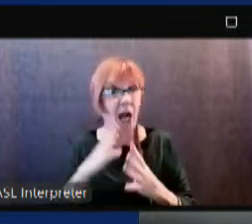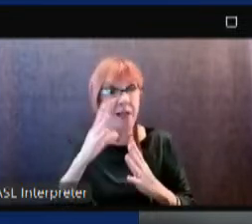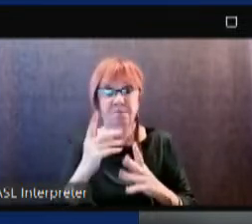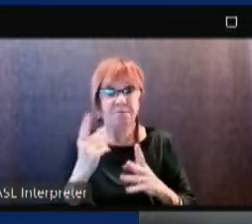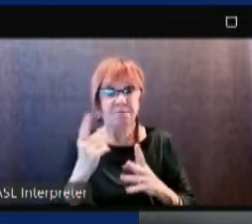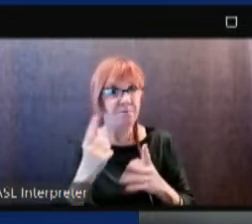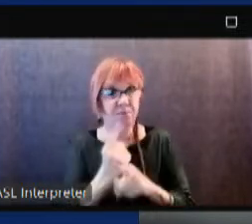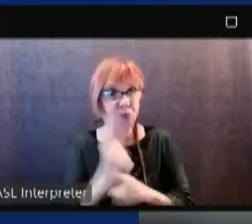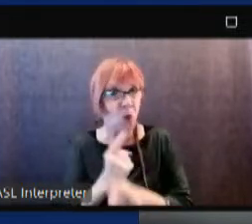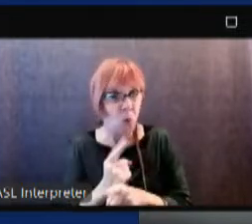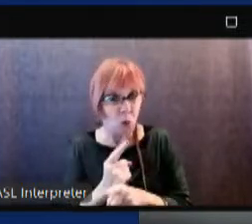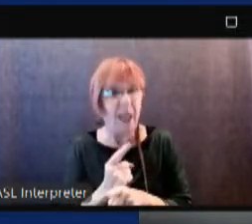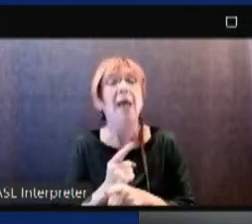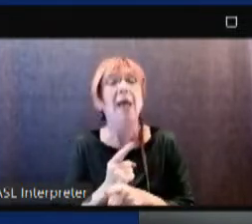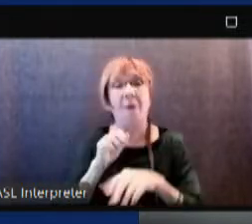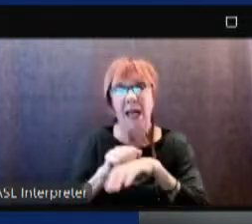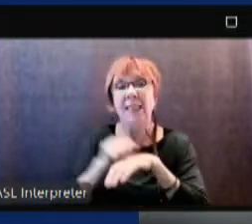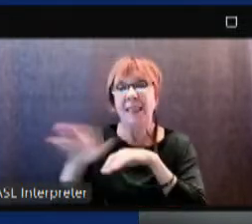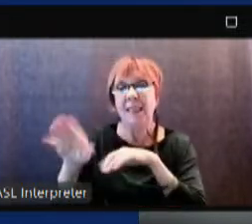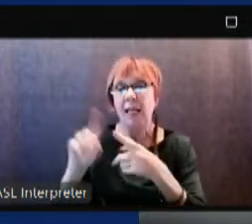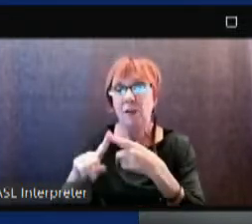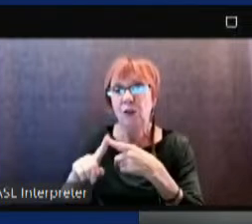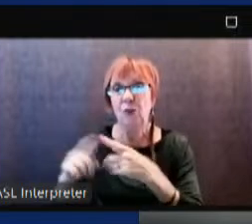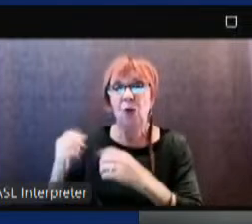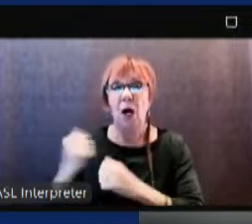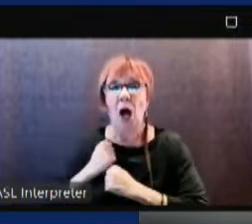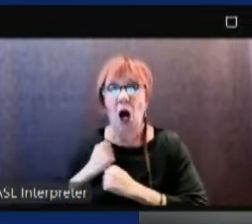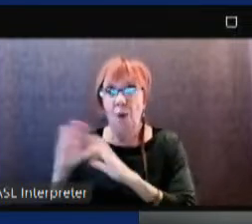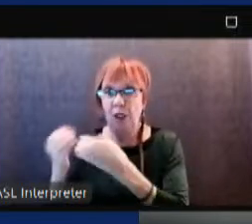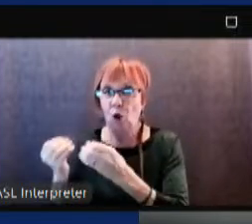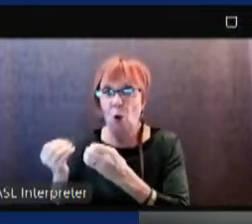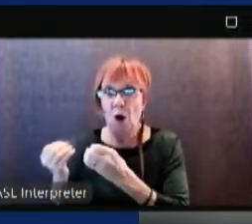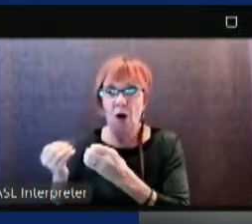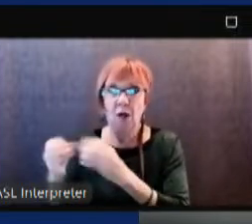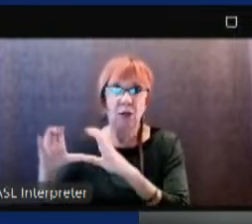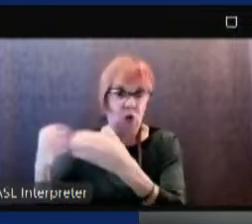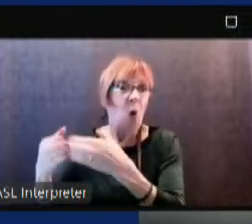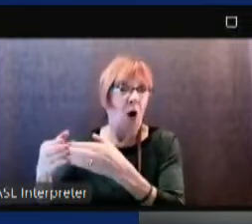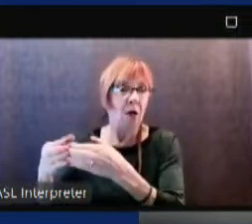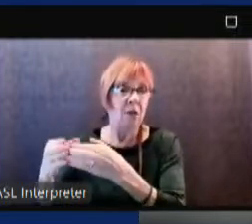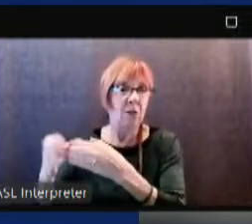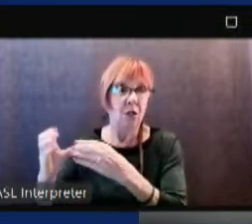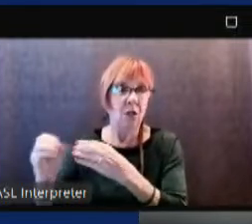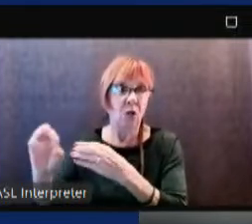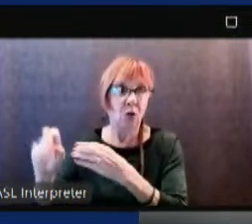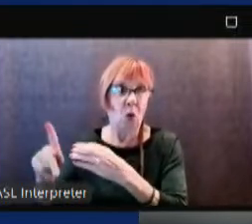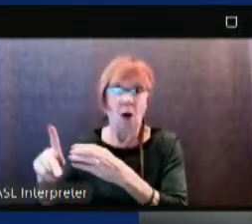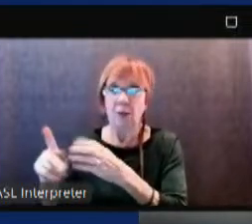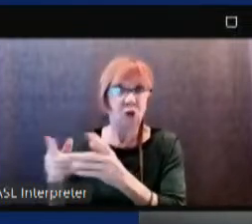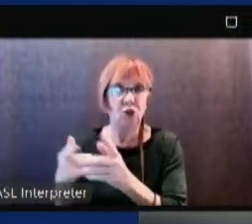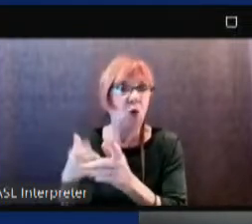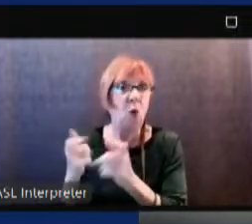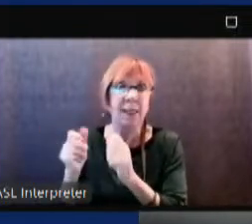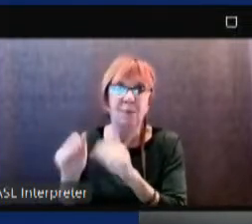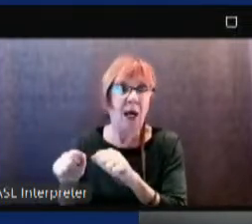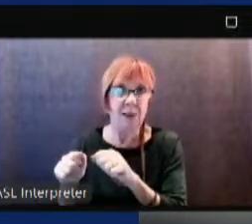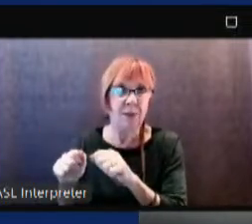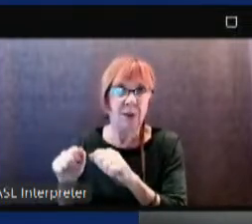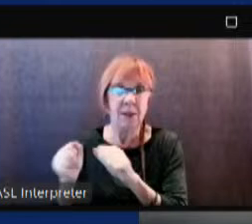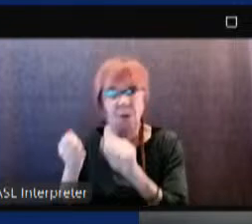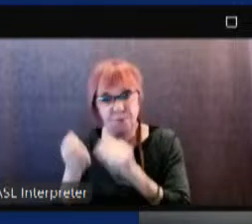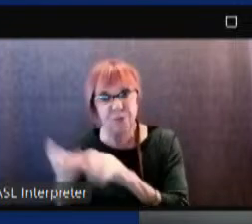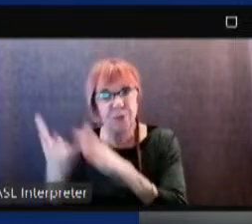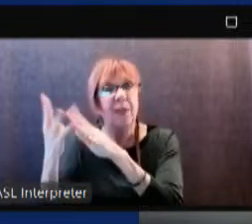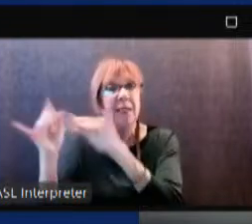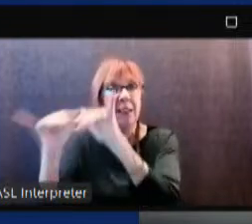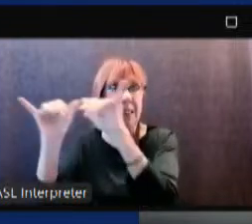and submitted to Army Corps as quickly as possible so that they can get into the system for